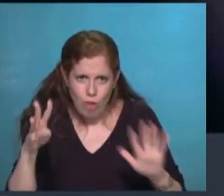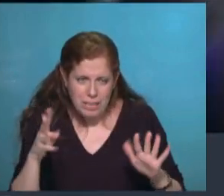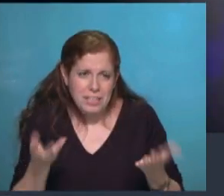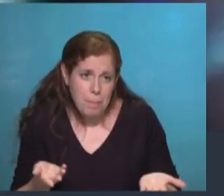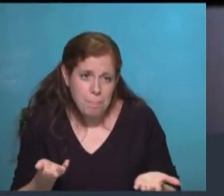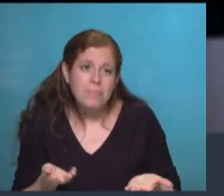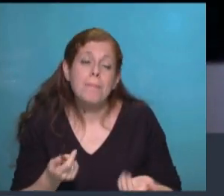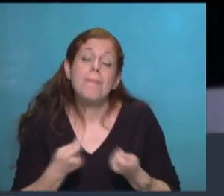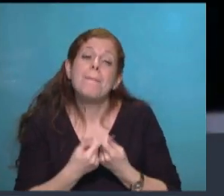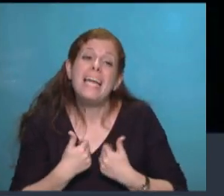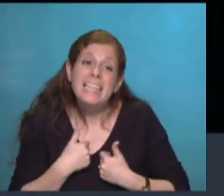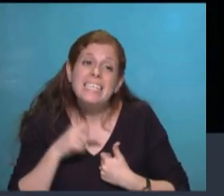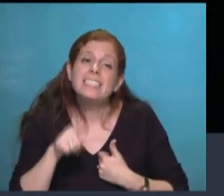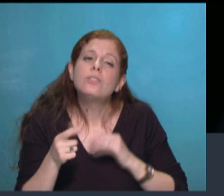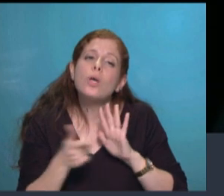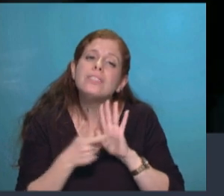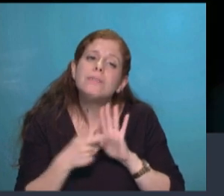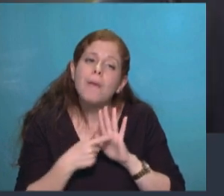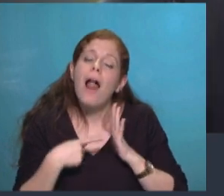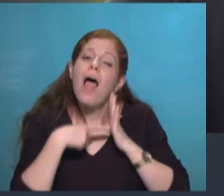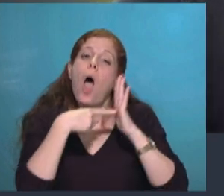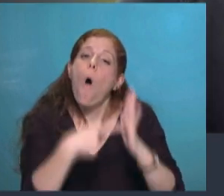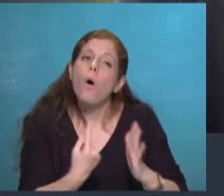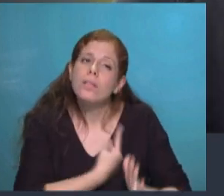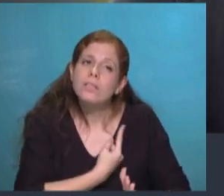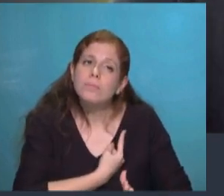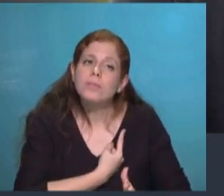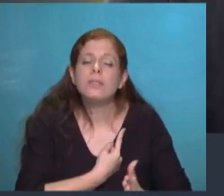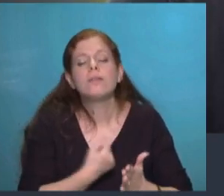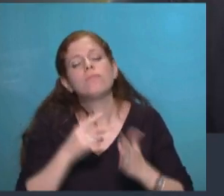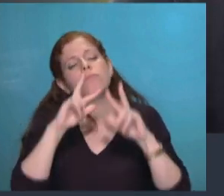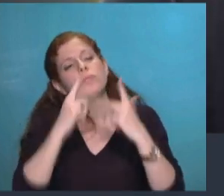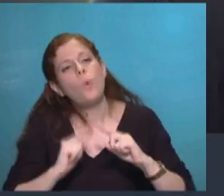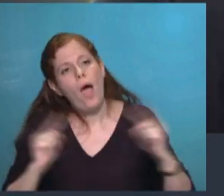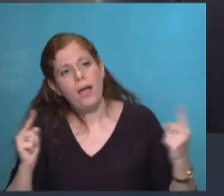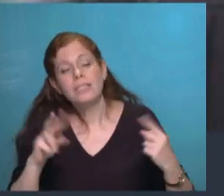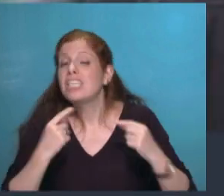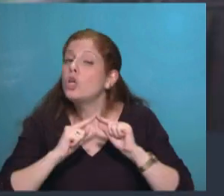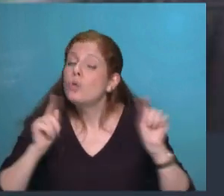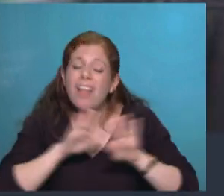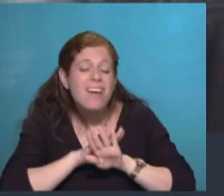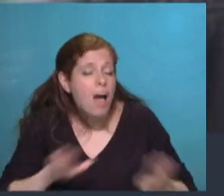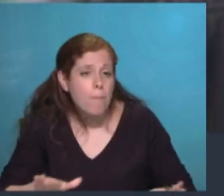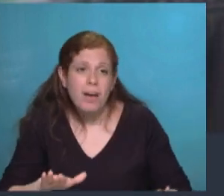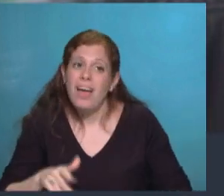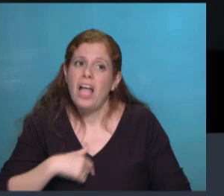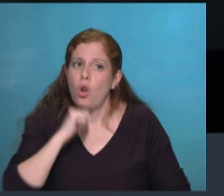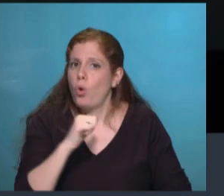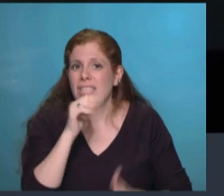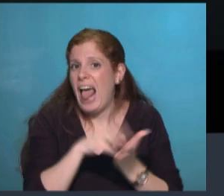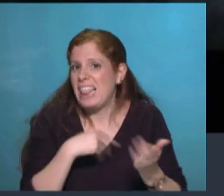2019. For me this is the reason to show myself from a different side. It will be different, completely different. I don't want to copy